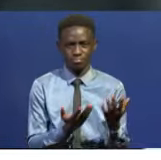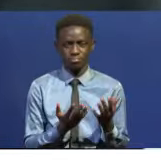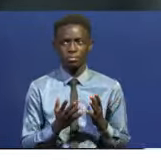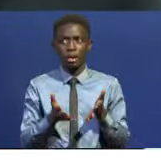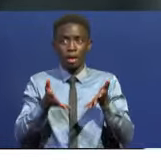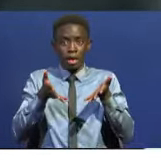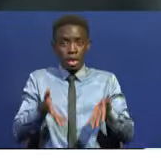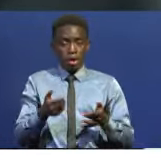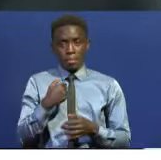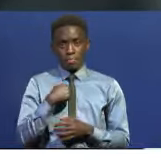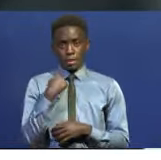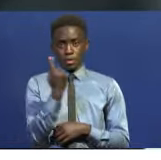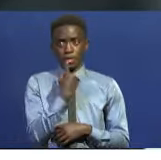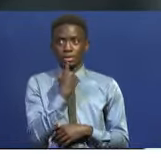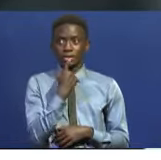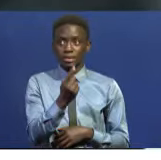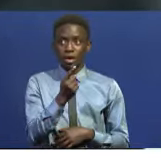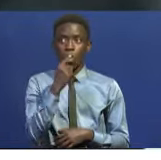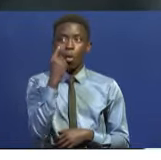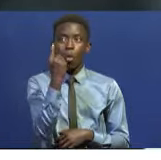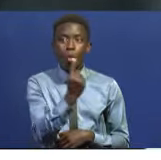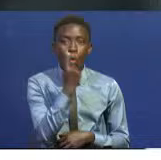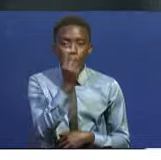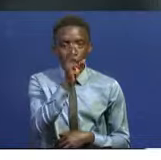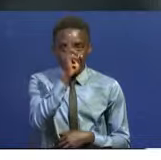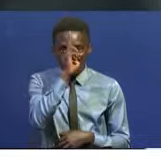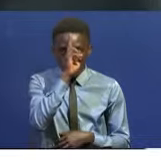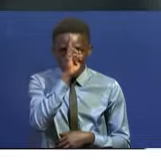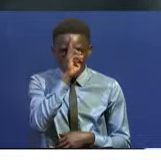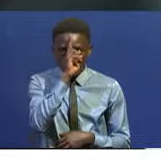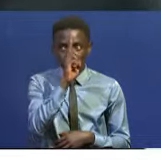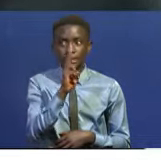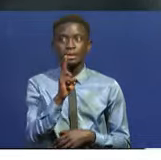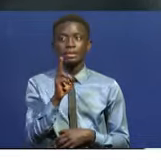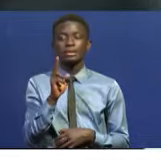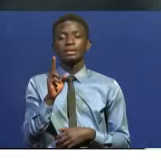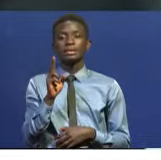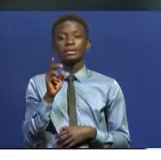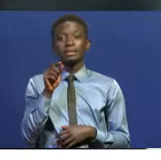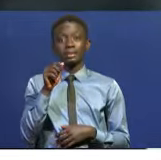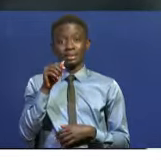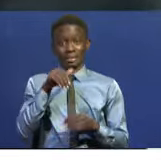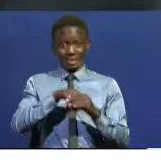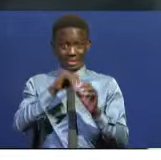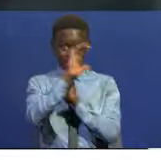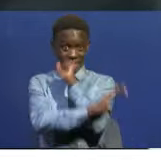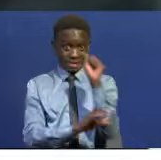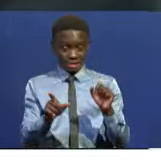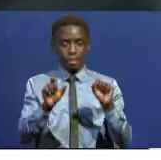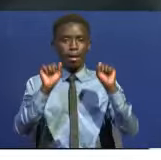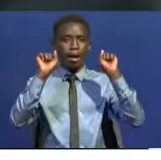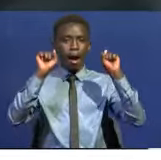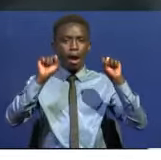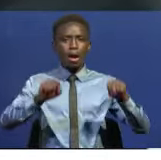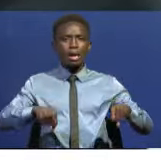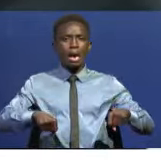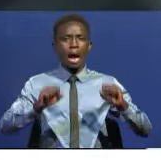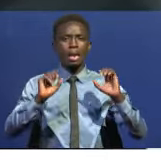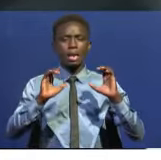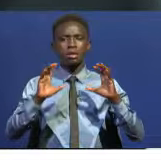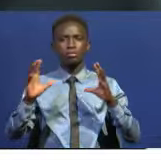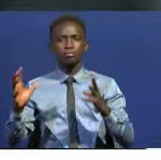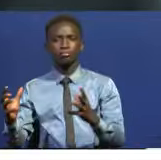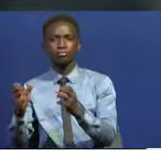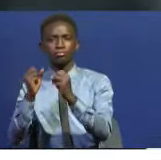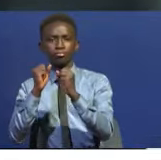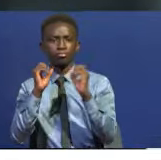police officers and the law enforcement of this country that can have that audacity to do such things to the citizens